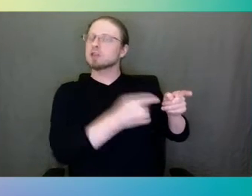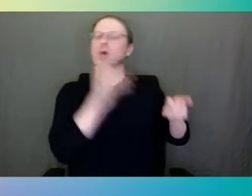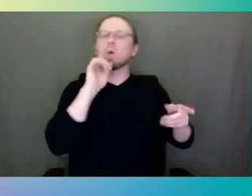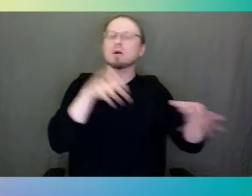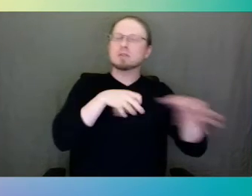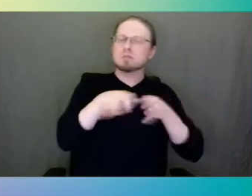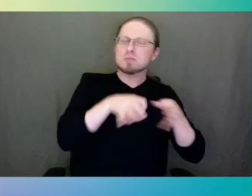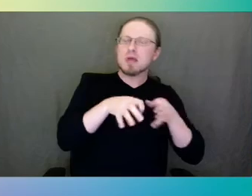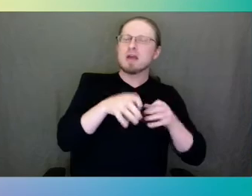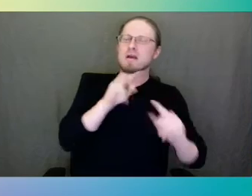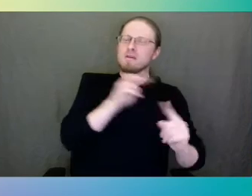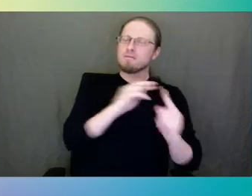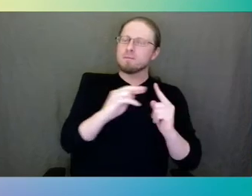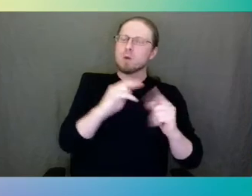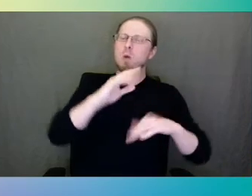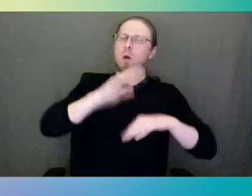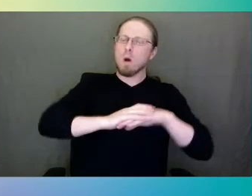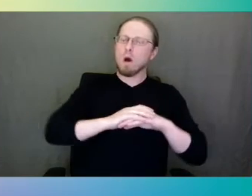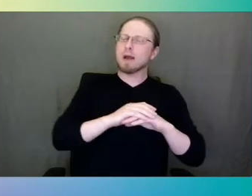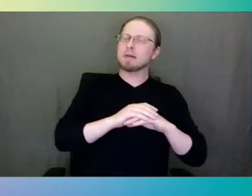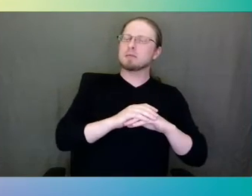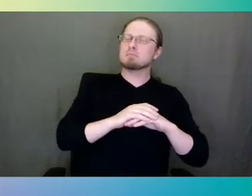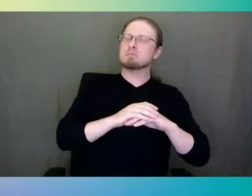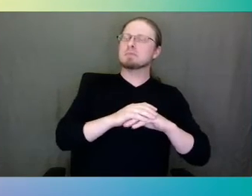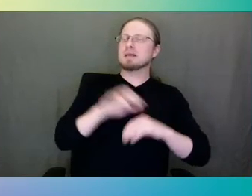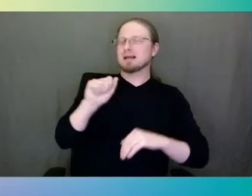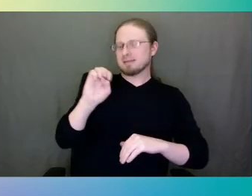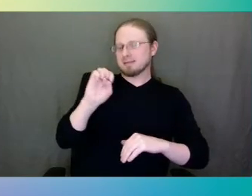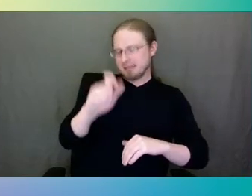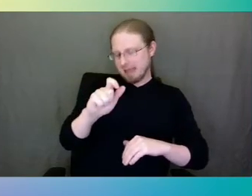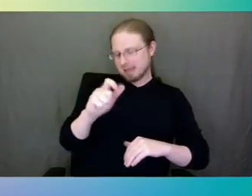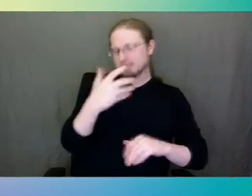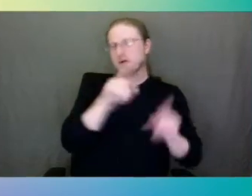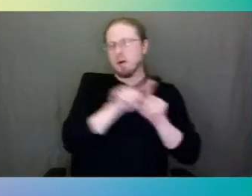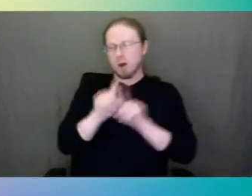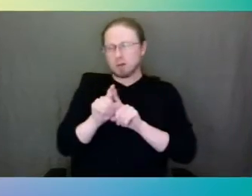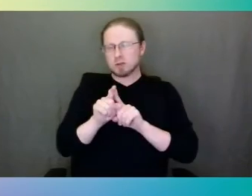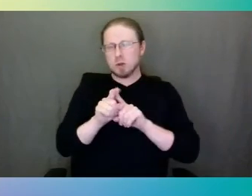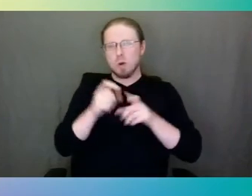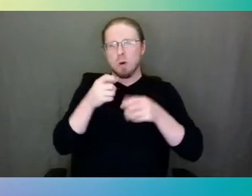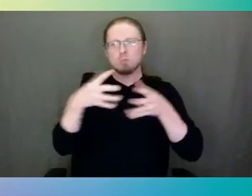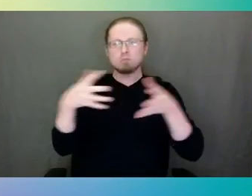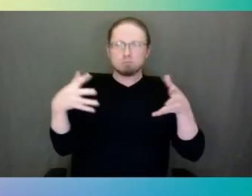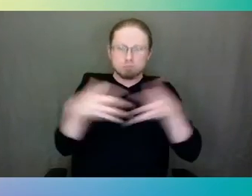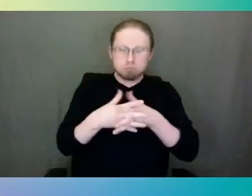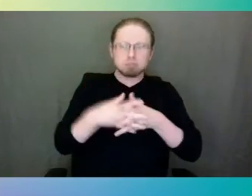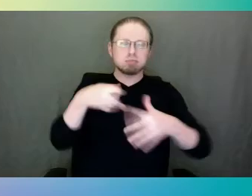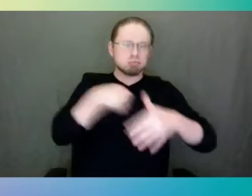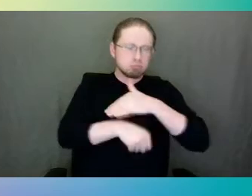shifted over the centuries after the New Testament was written.